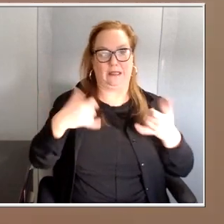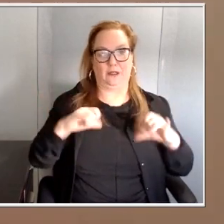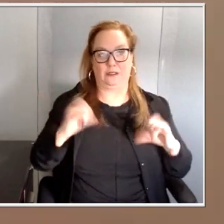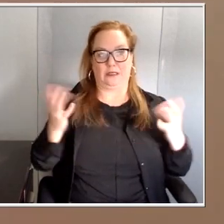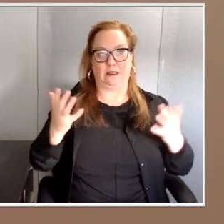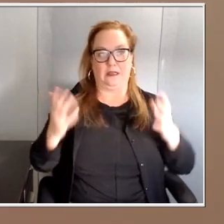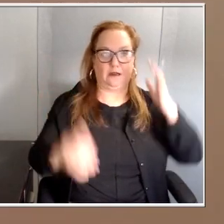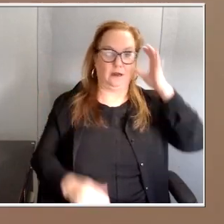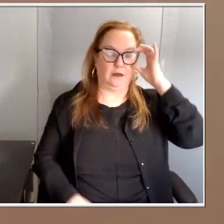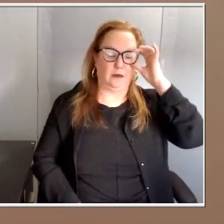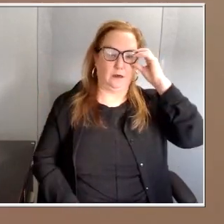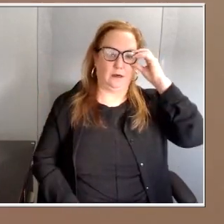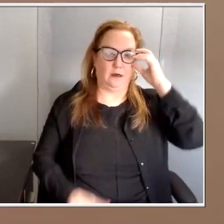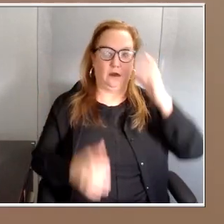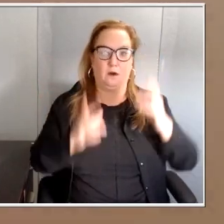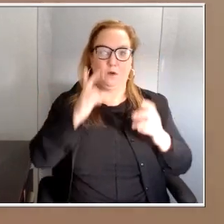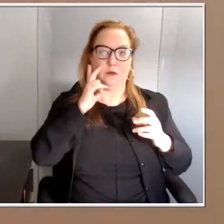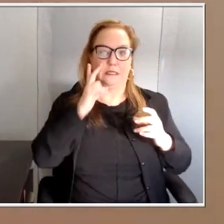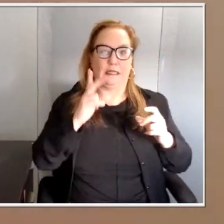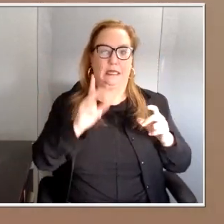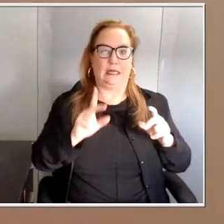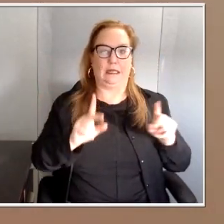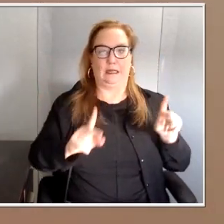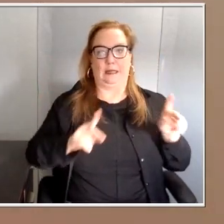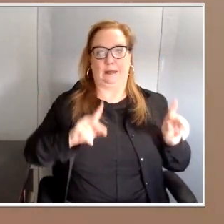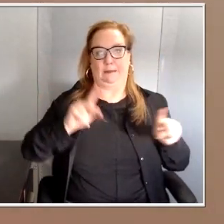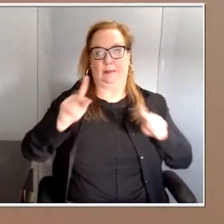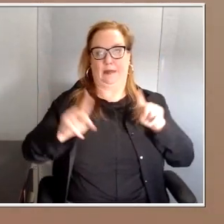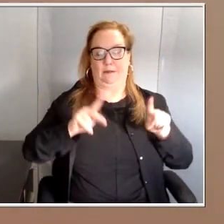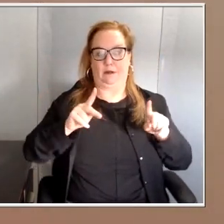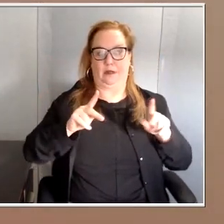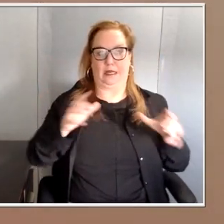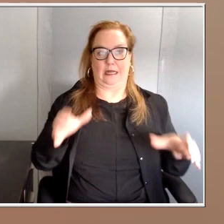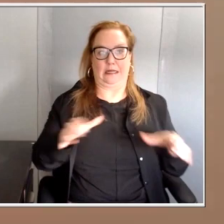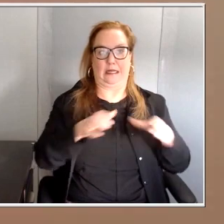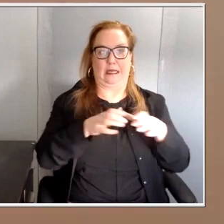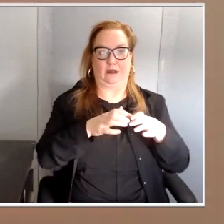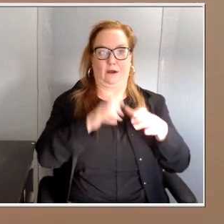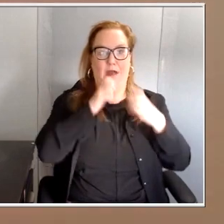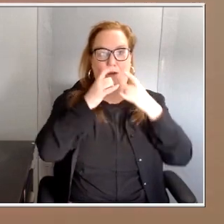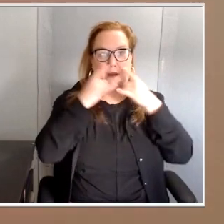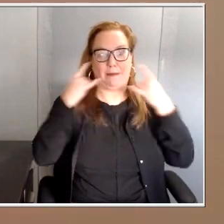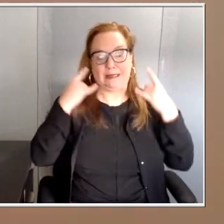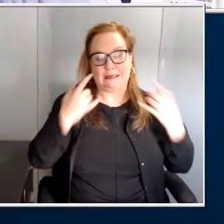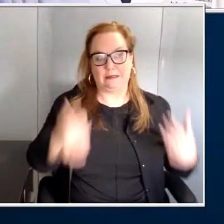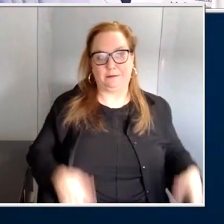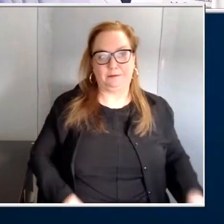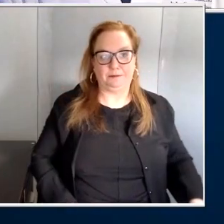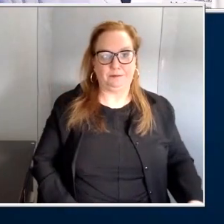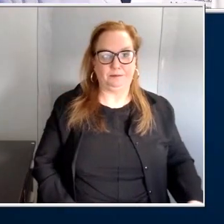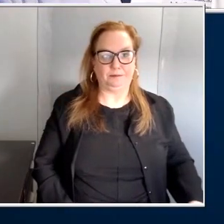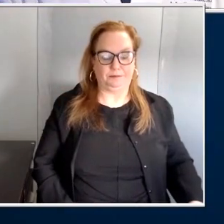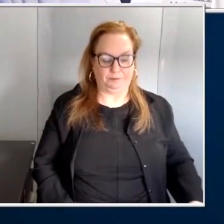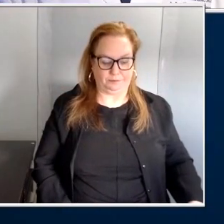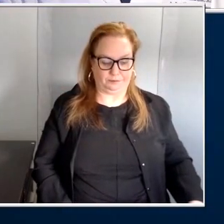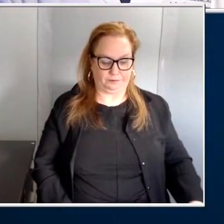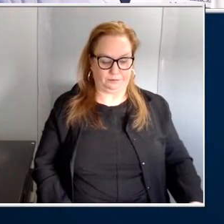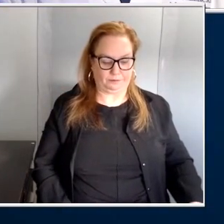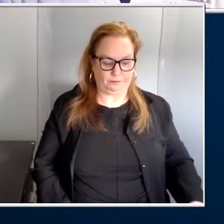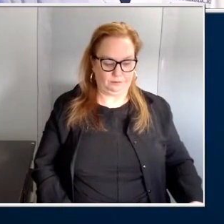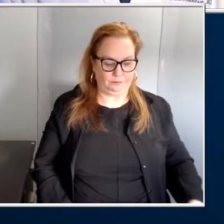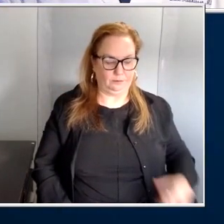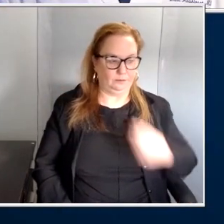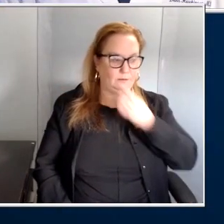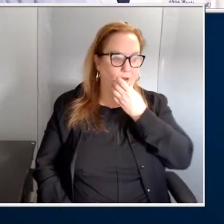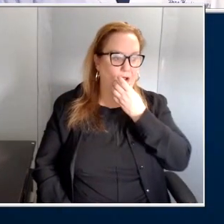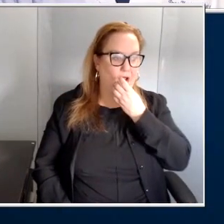We're just seeing the fact that people are getting together and not wearing masks. Well, I just say I think there's